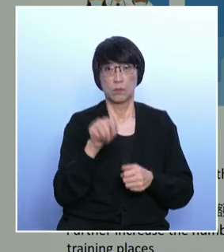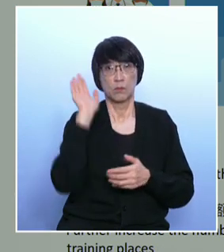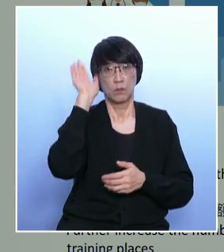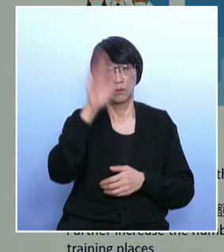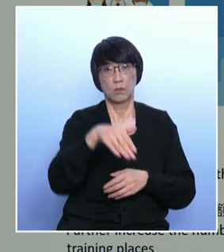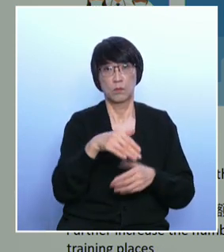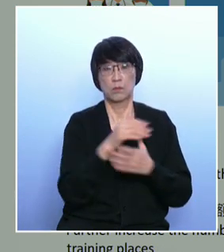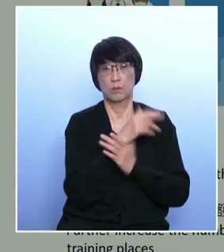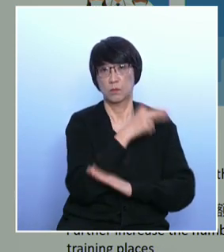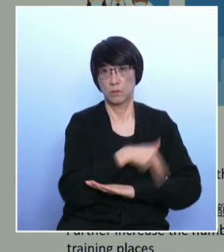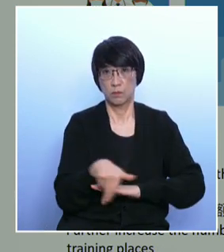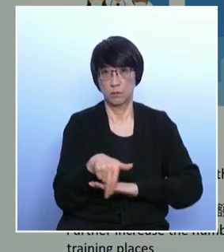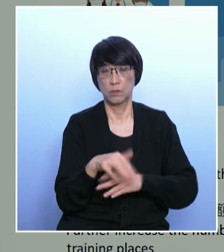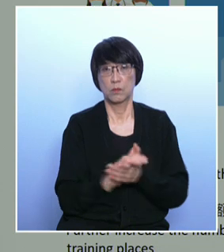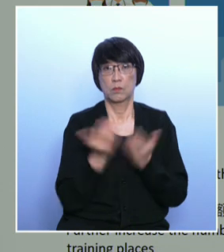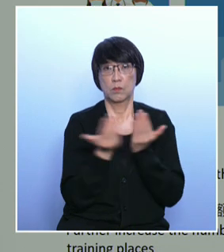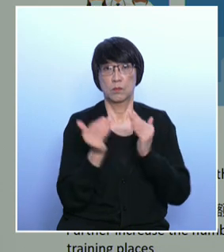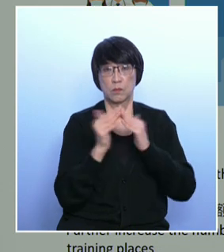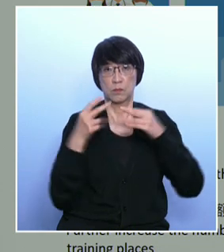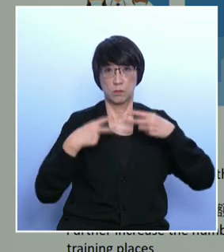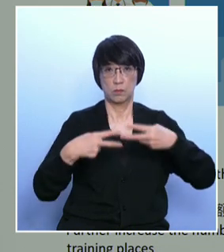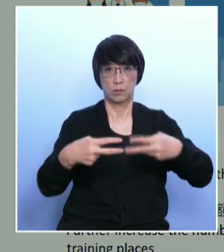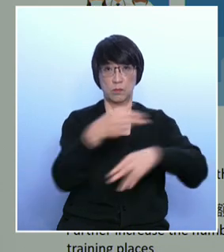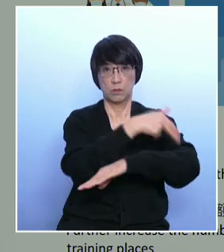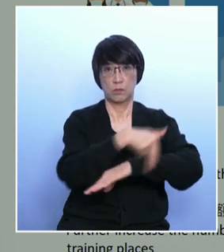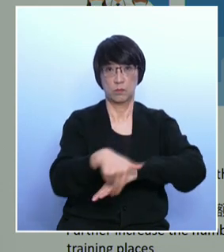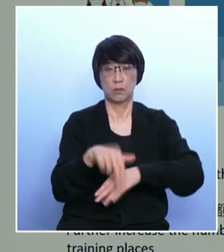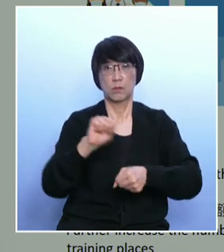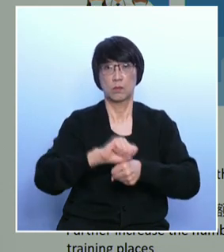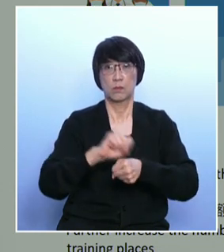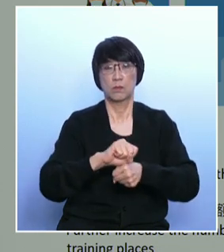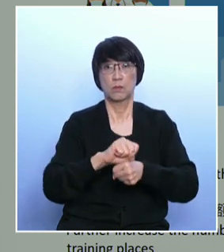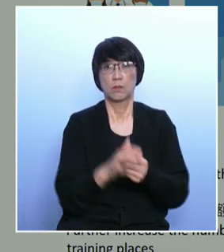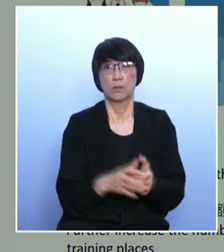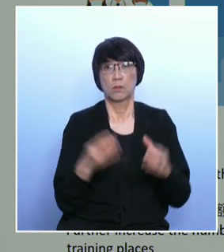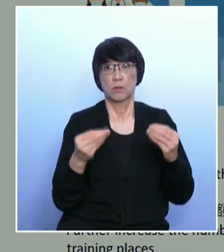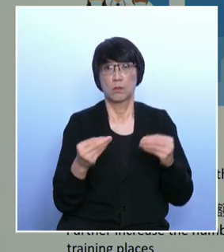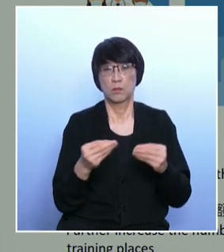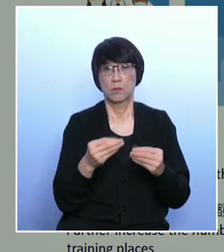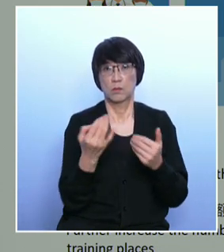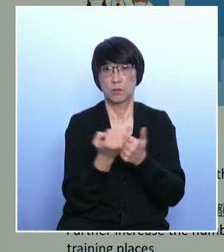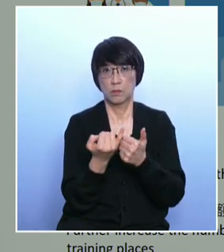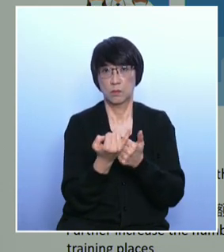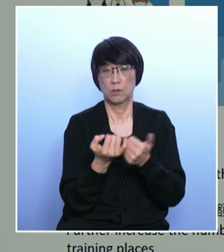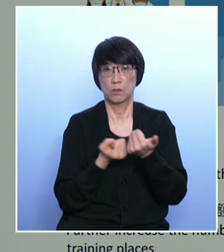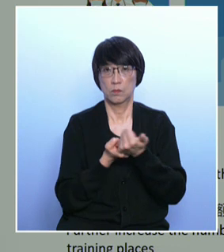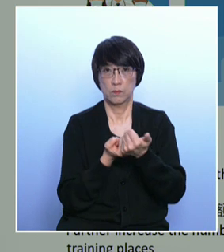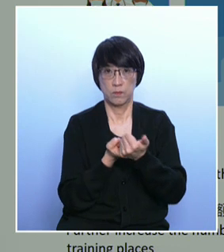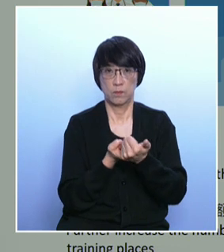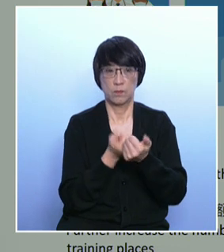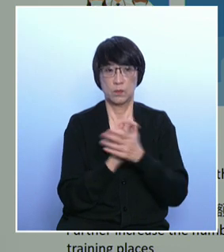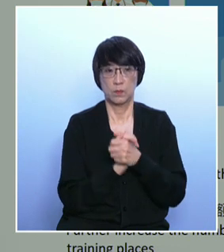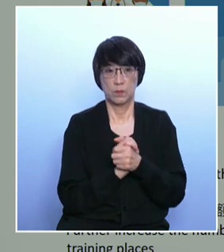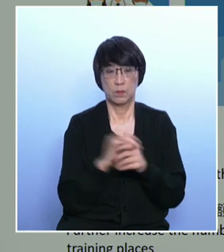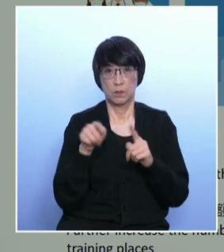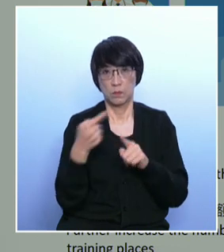In order to dovetail with this long-term goal, we need to have a campus development plan in order to increase